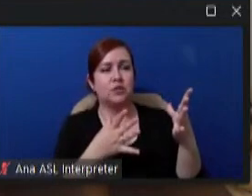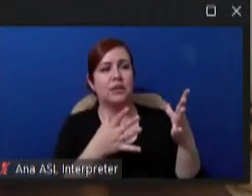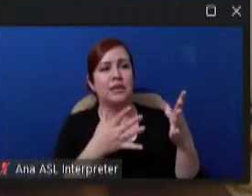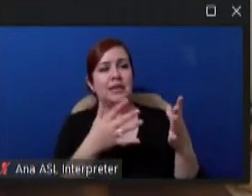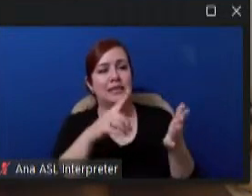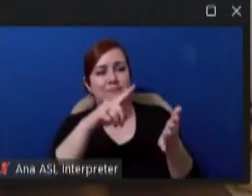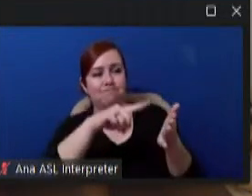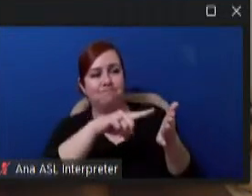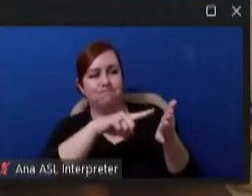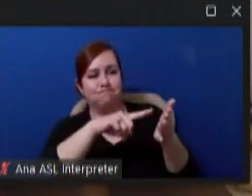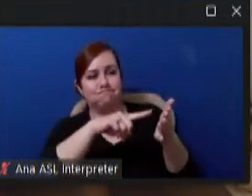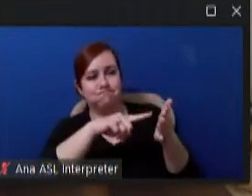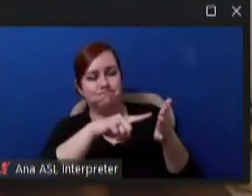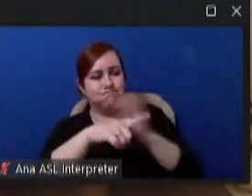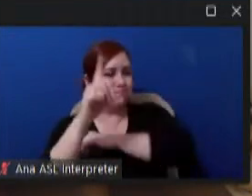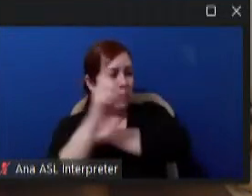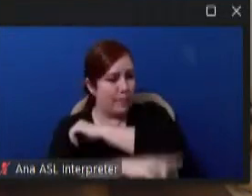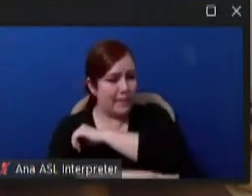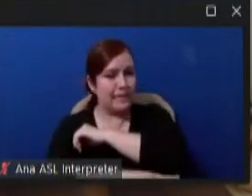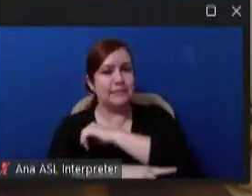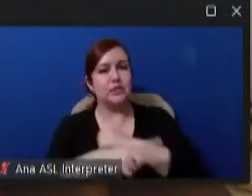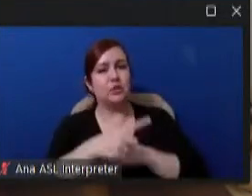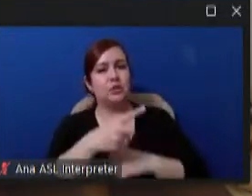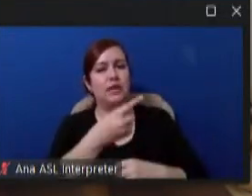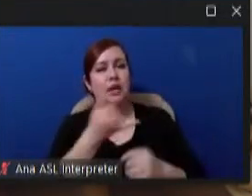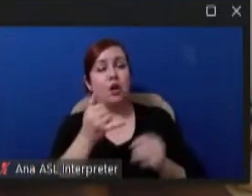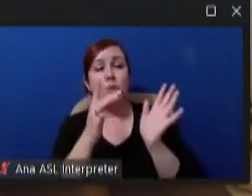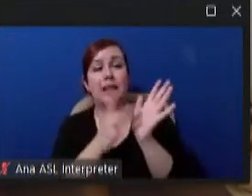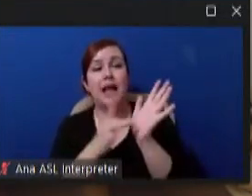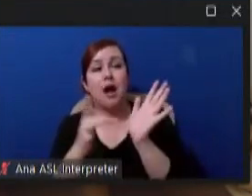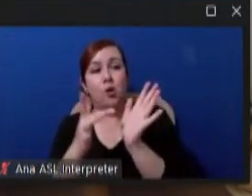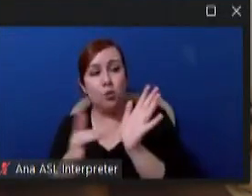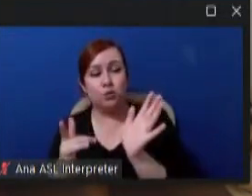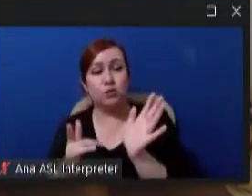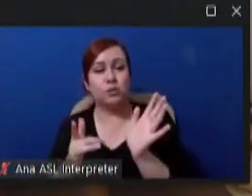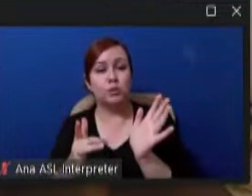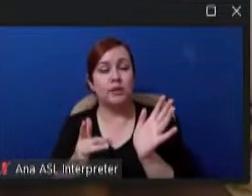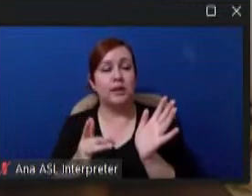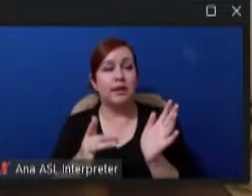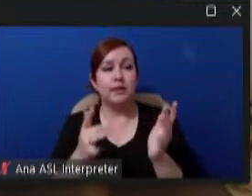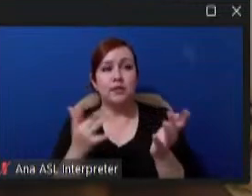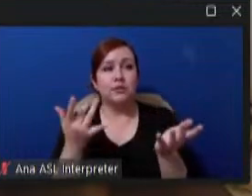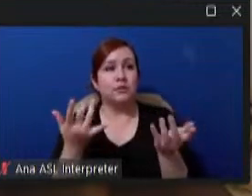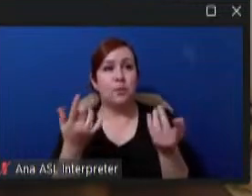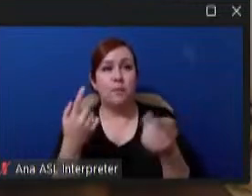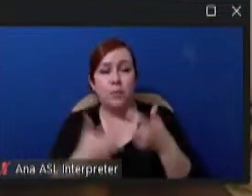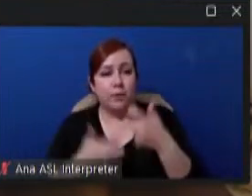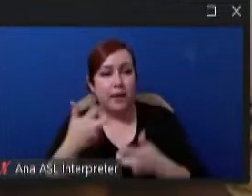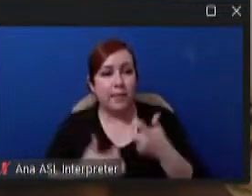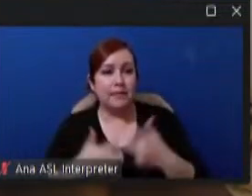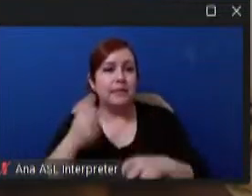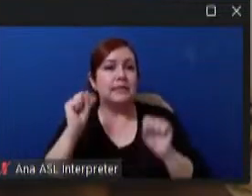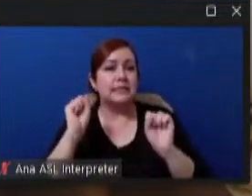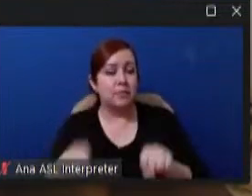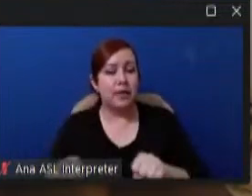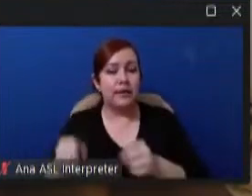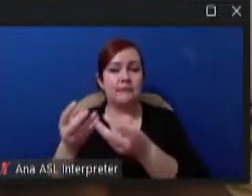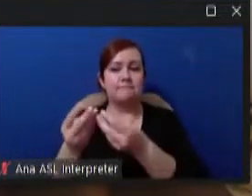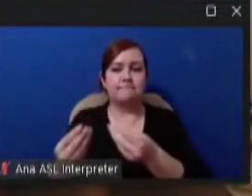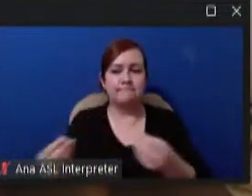disabilities. Criminalization, the level of vulnerability, as well as street harassment are